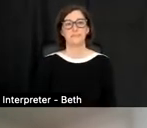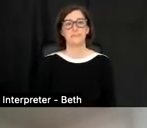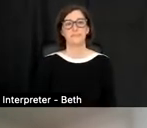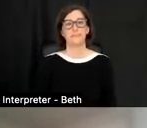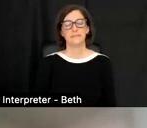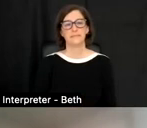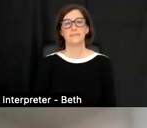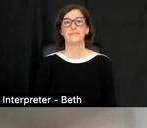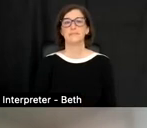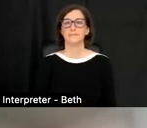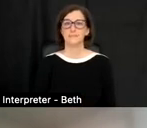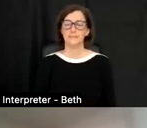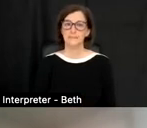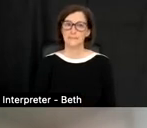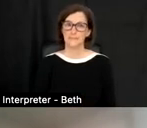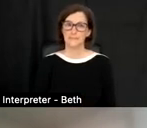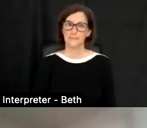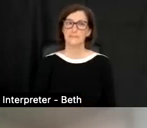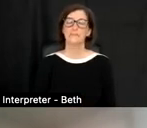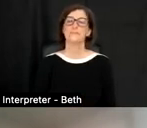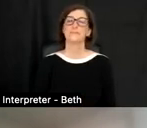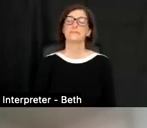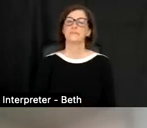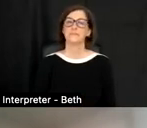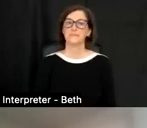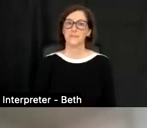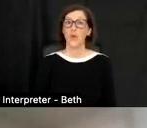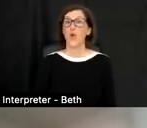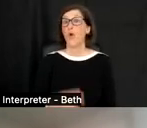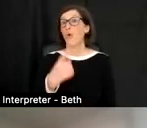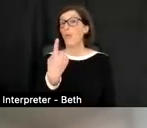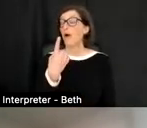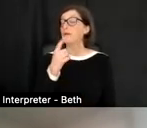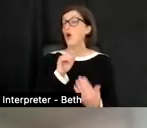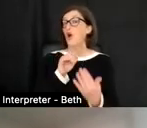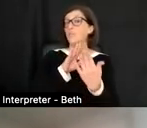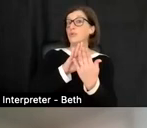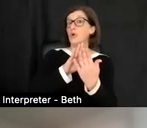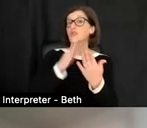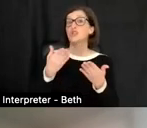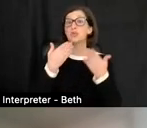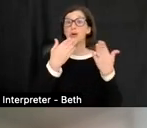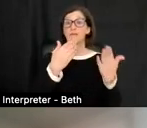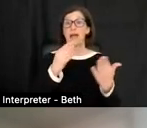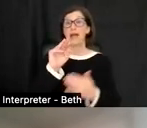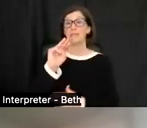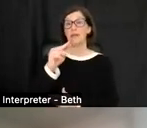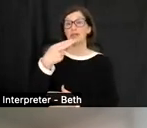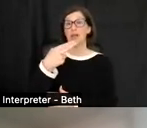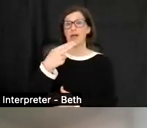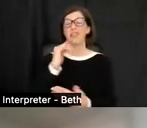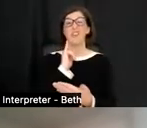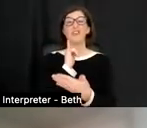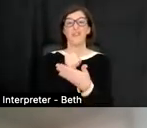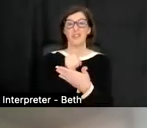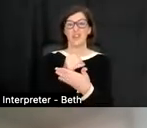So one of the approaches to providing mental health interventions